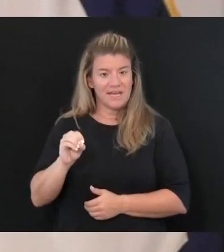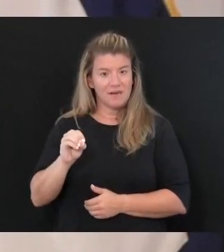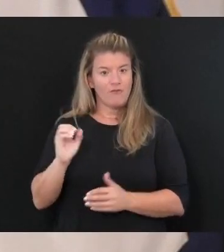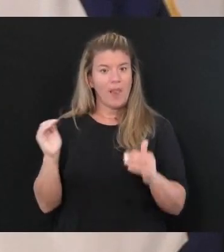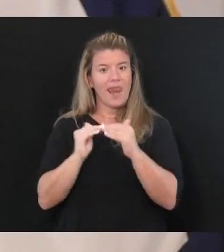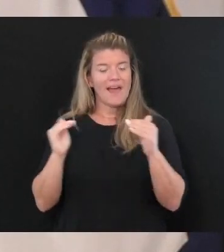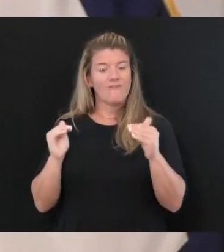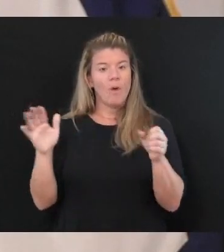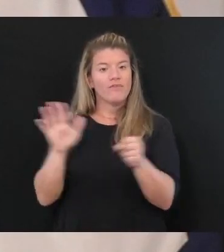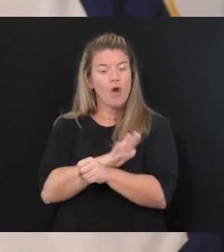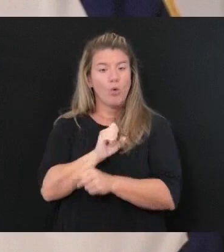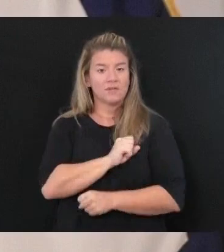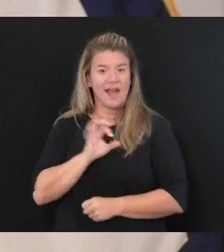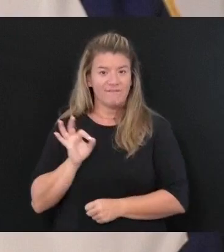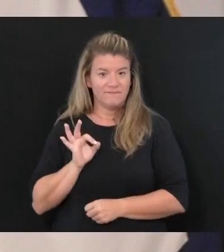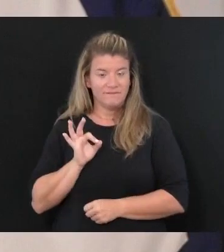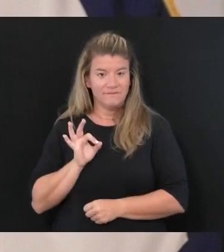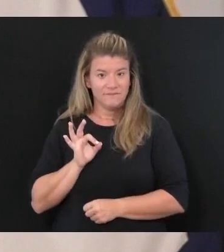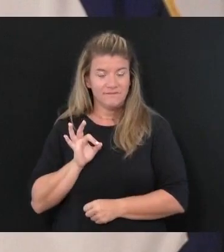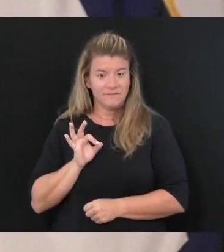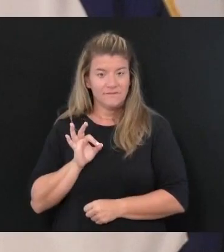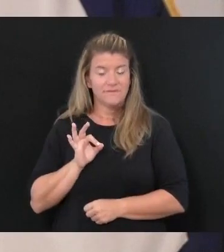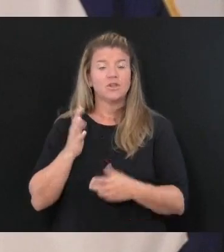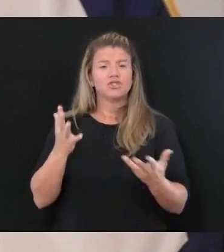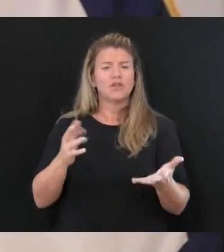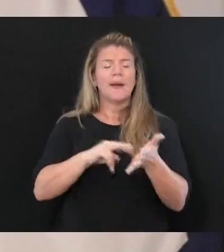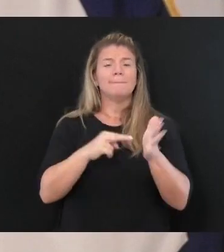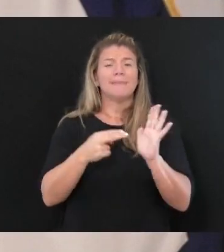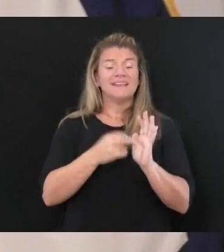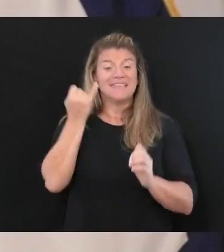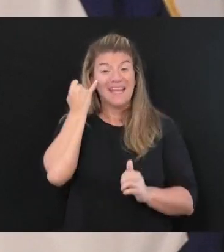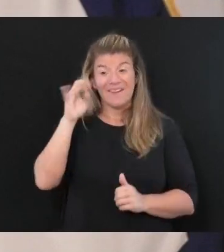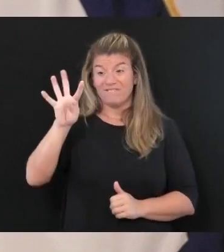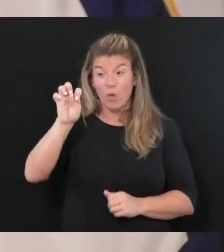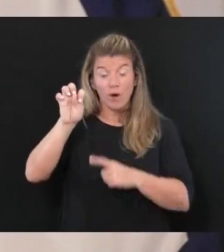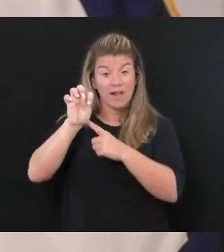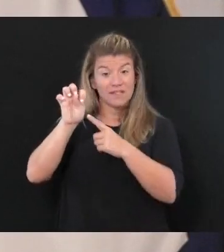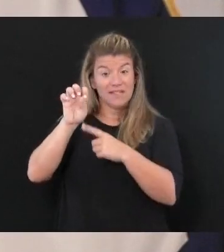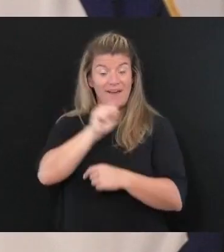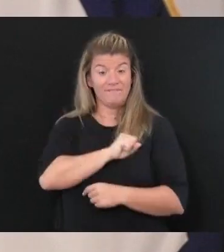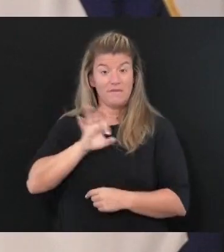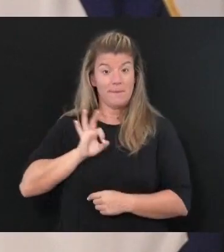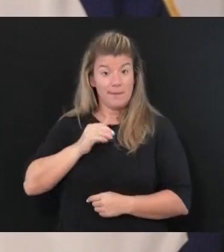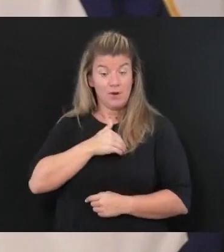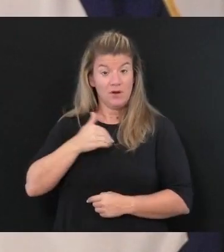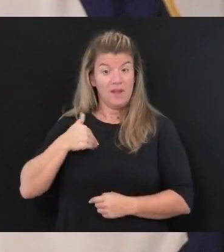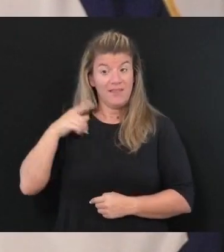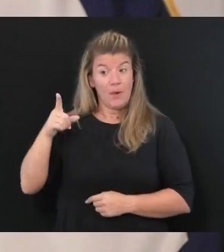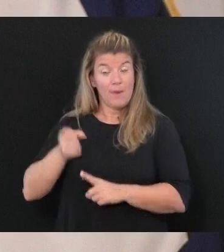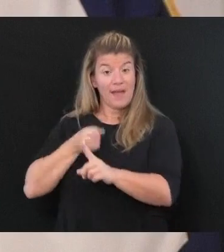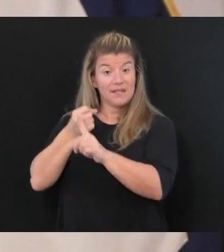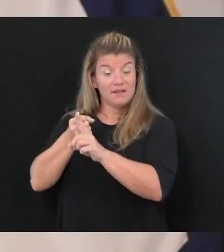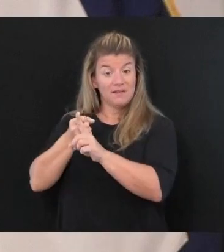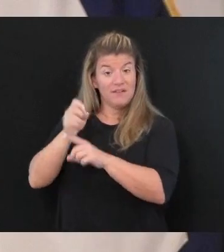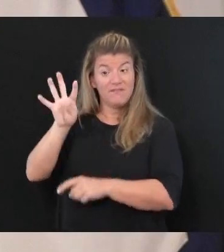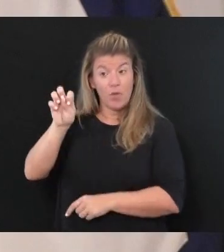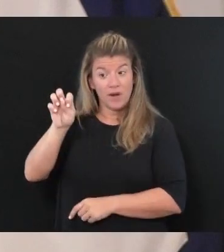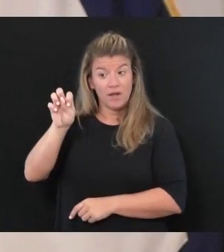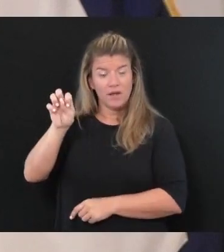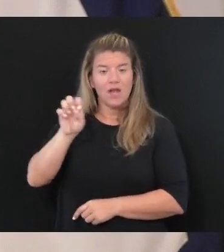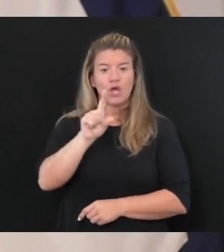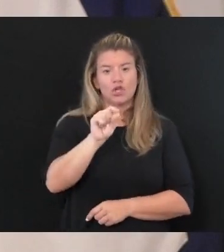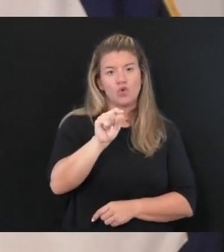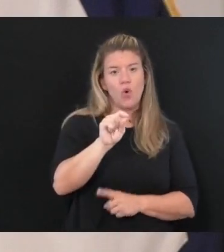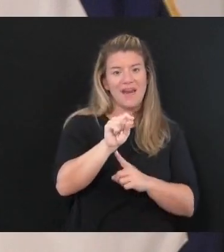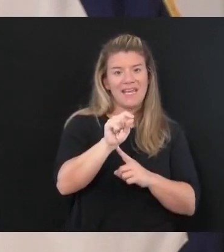members. So in other words, if there were 40 staff members, that were affected, 20 would be